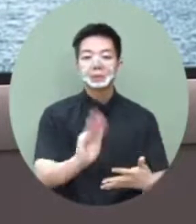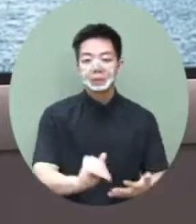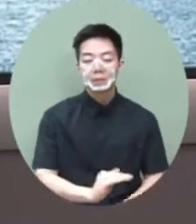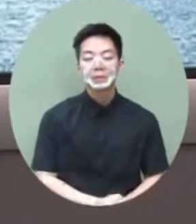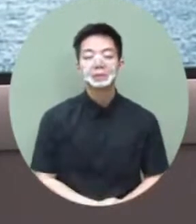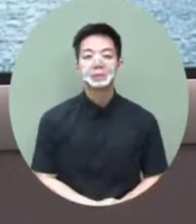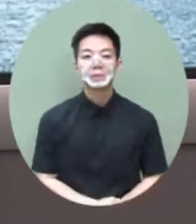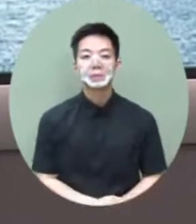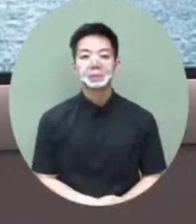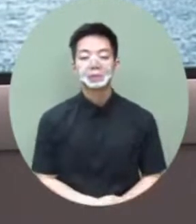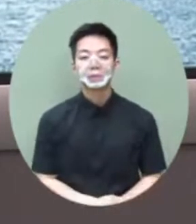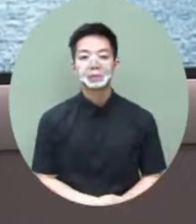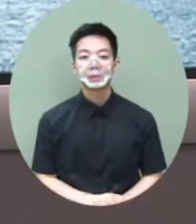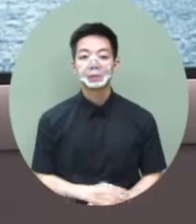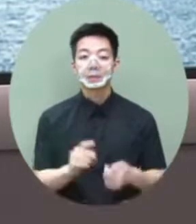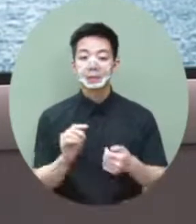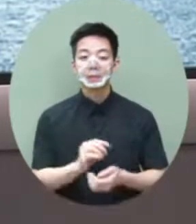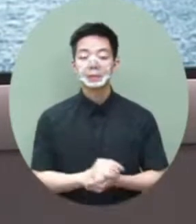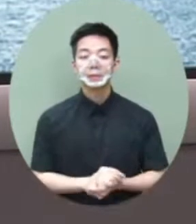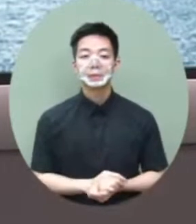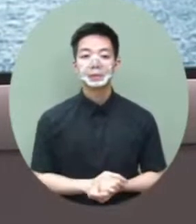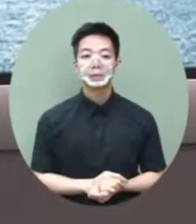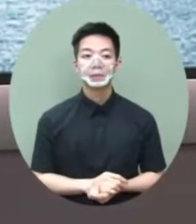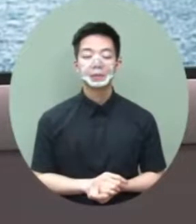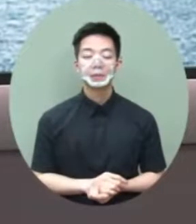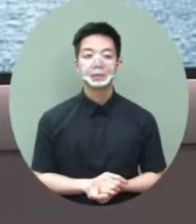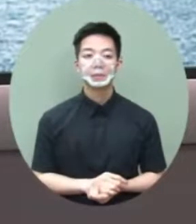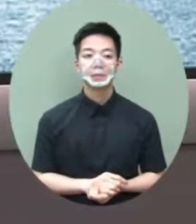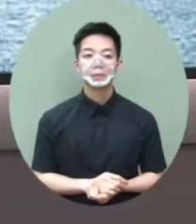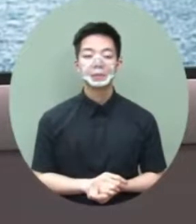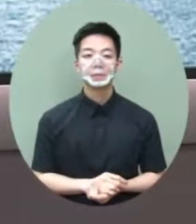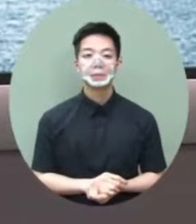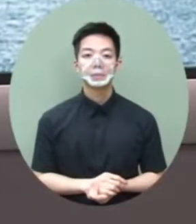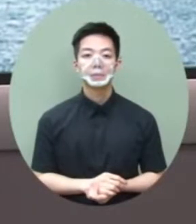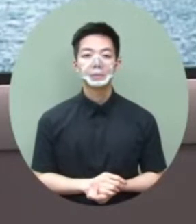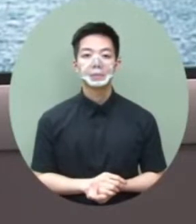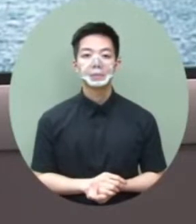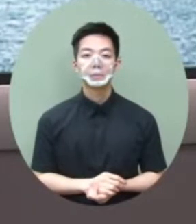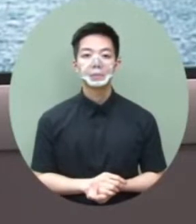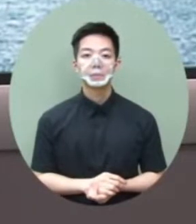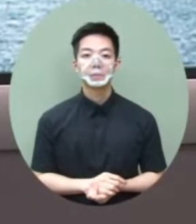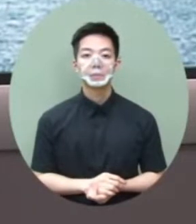we hope to further enhance our care for patients.